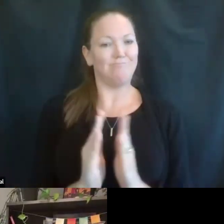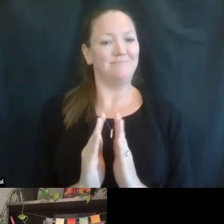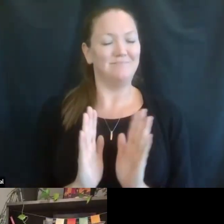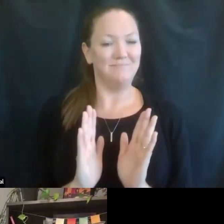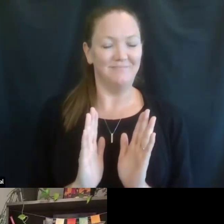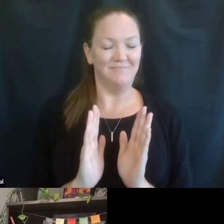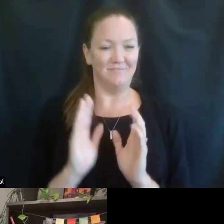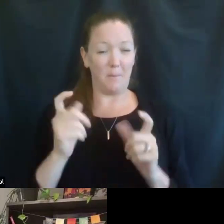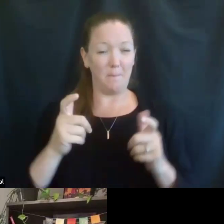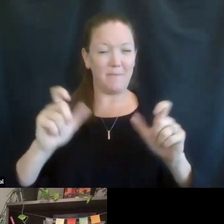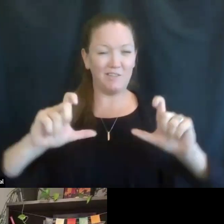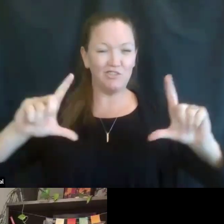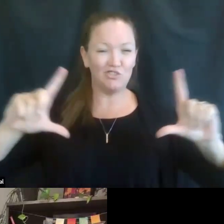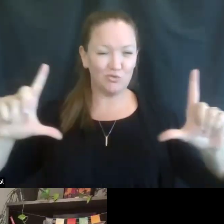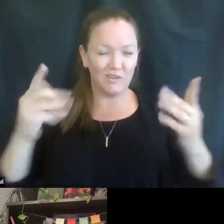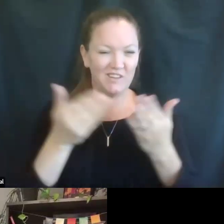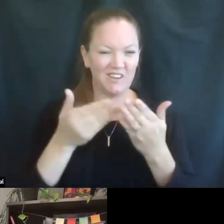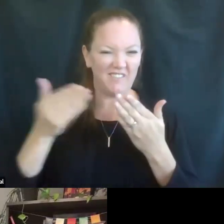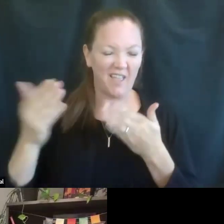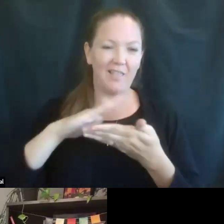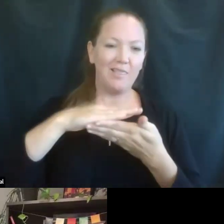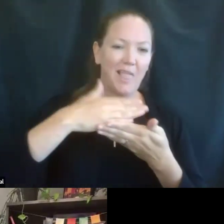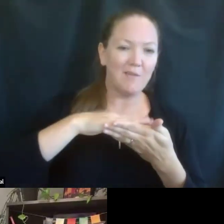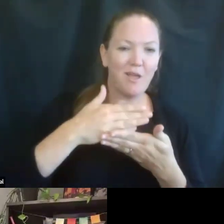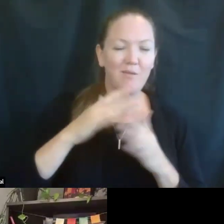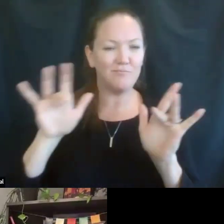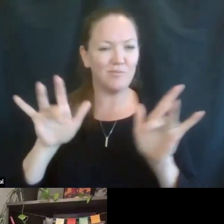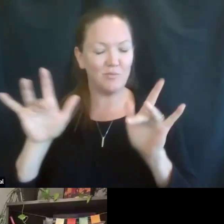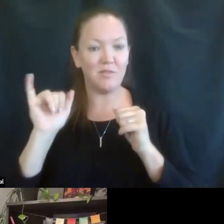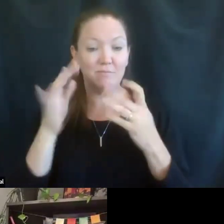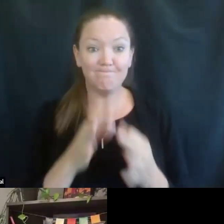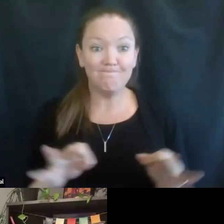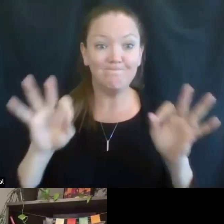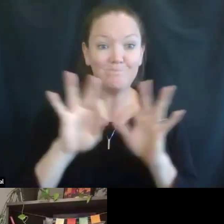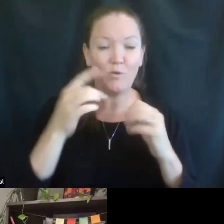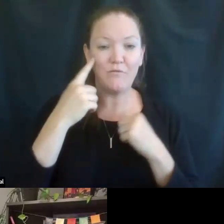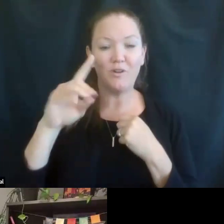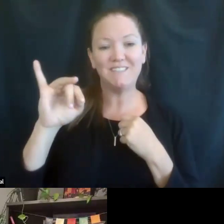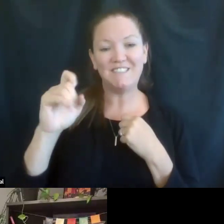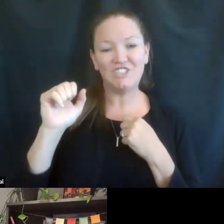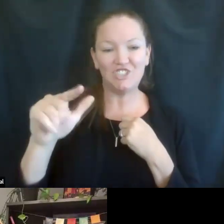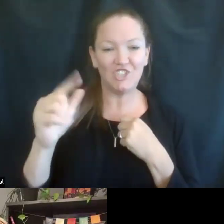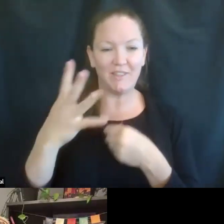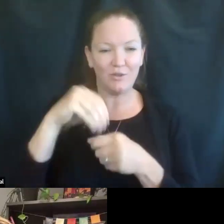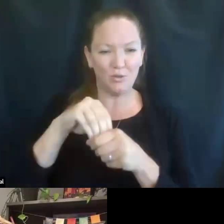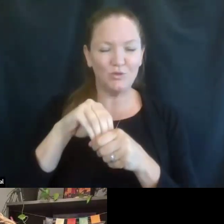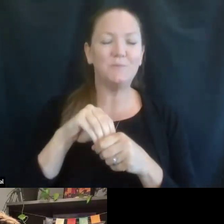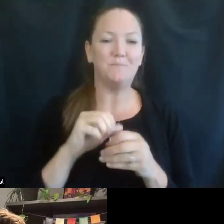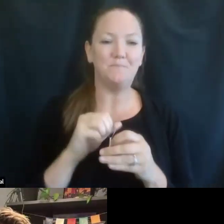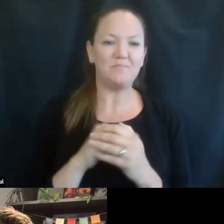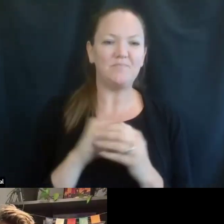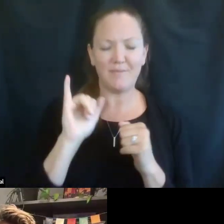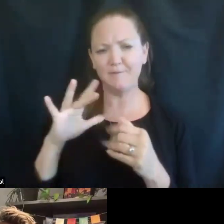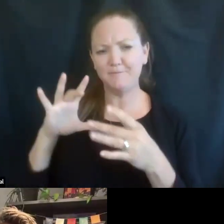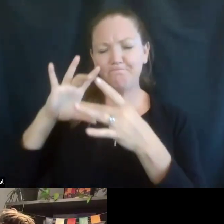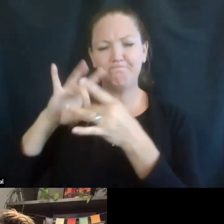as laptops and desktops, is a very critical component of digital inclusion, and also it's outlined in our digital equity plan.